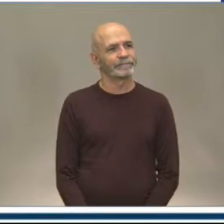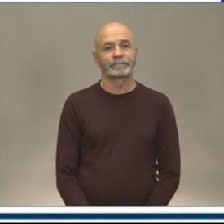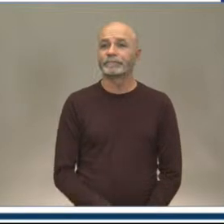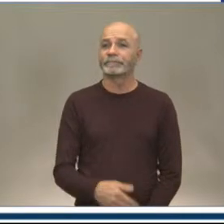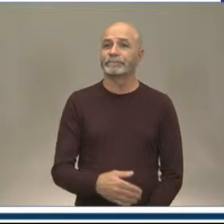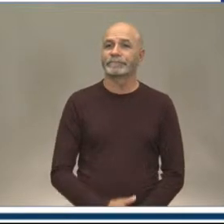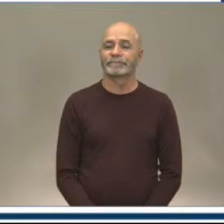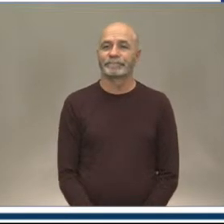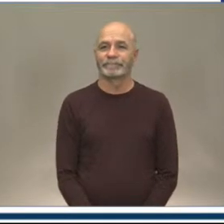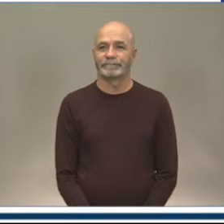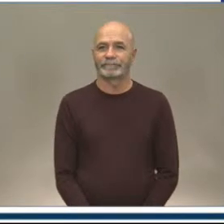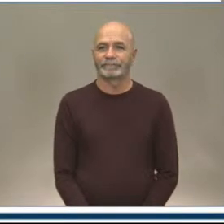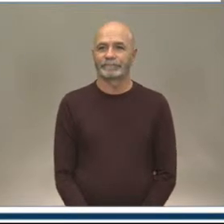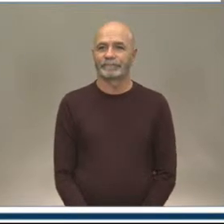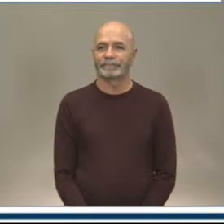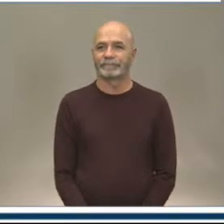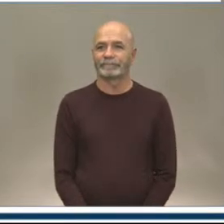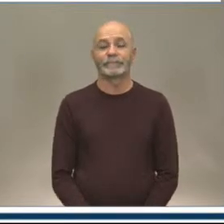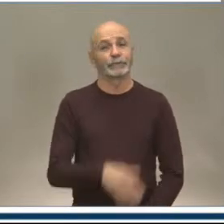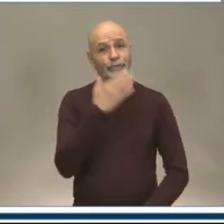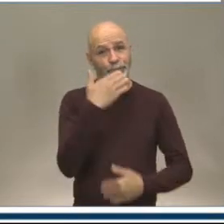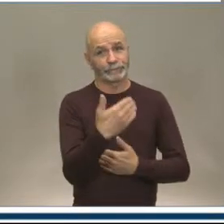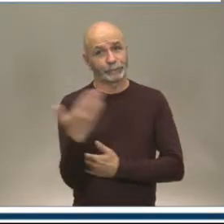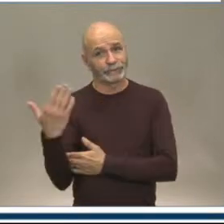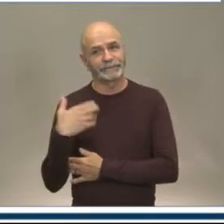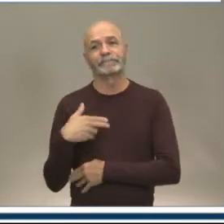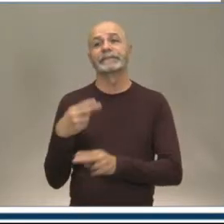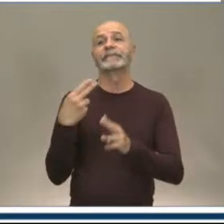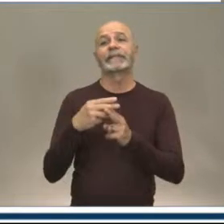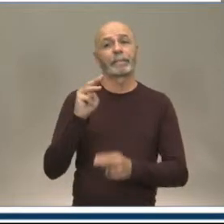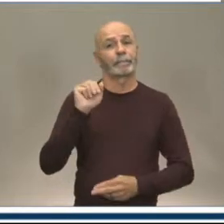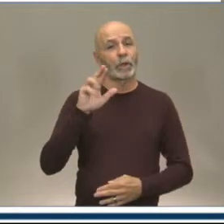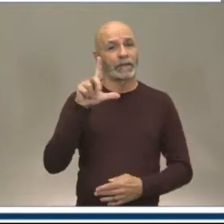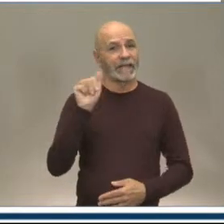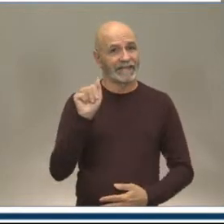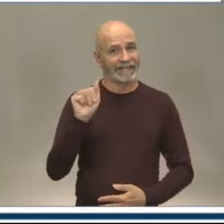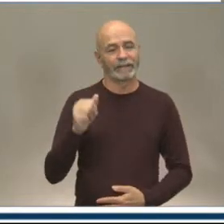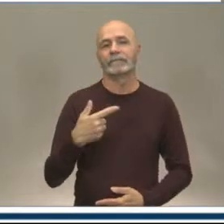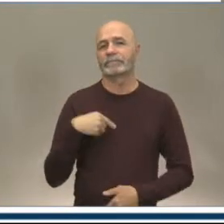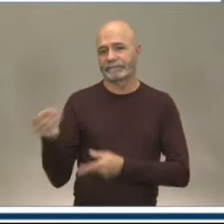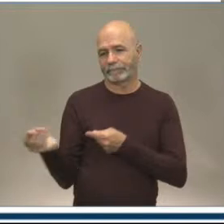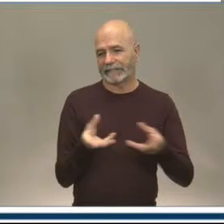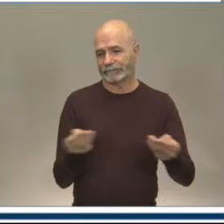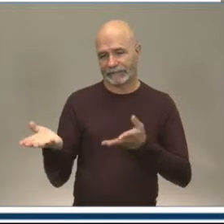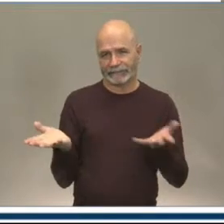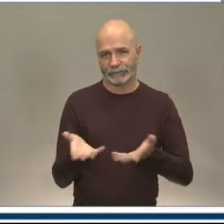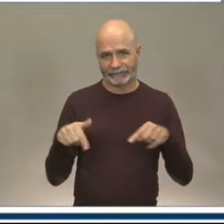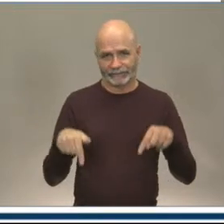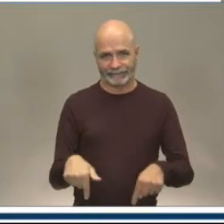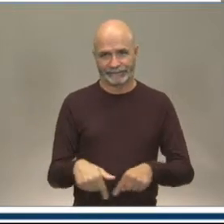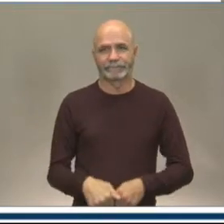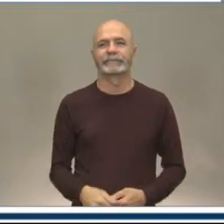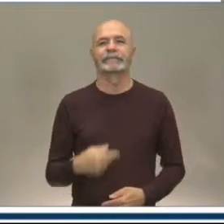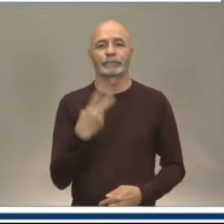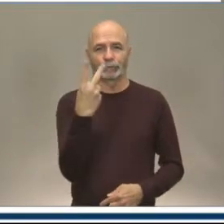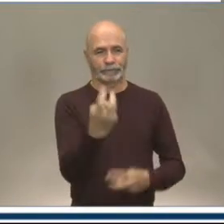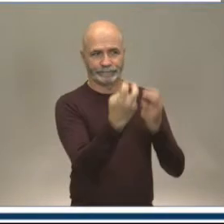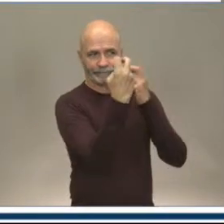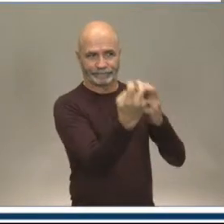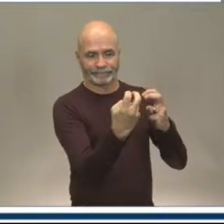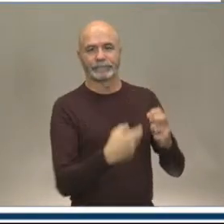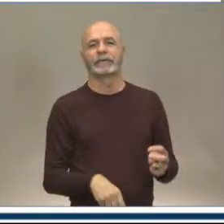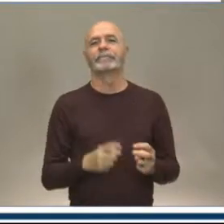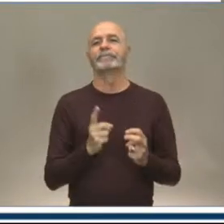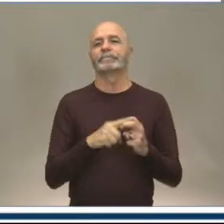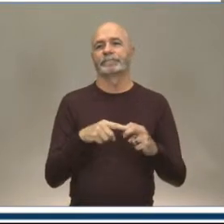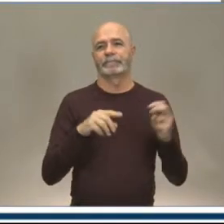Good morning. My name is Marla McGuinness. I will be the moderator for today's news conference. Before we begin, I'd like to introduce the Honourable